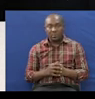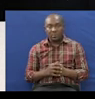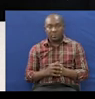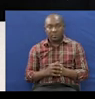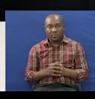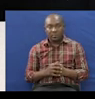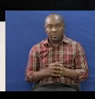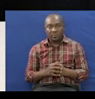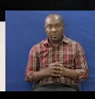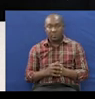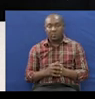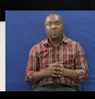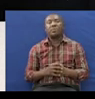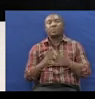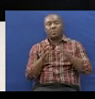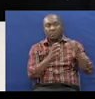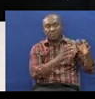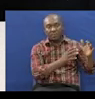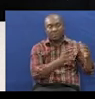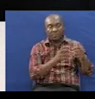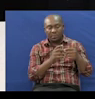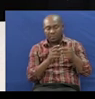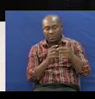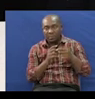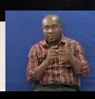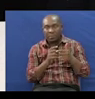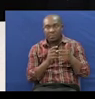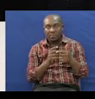once at all the places of the earth.